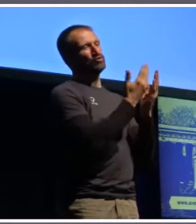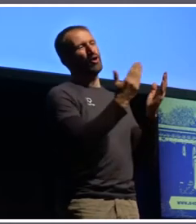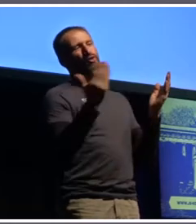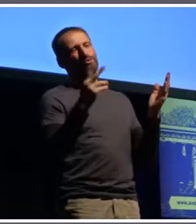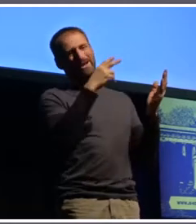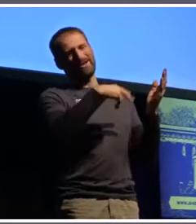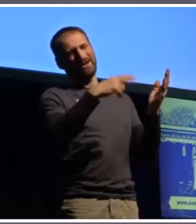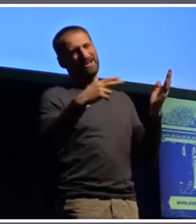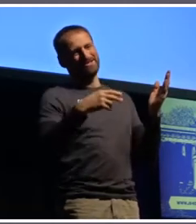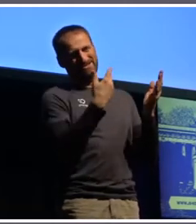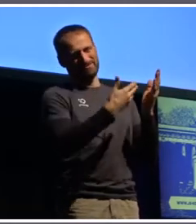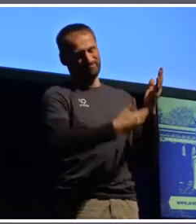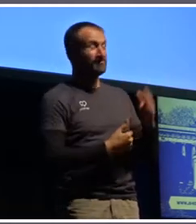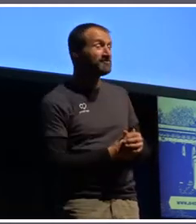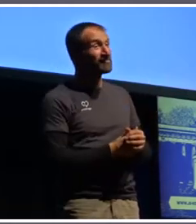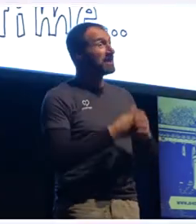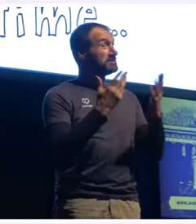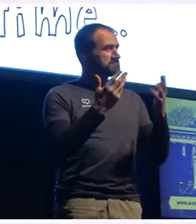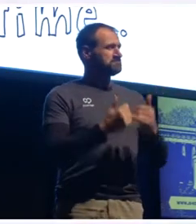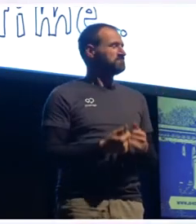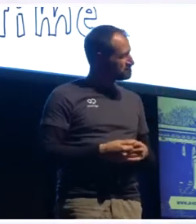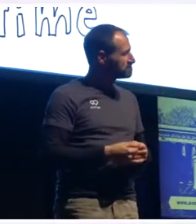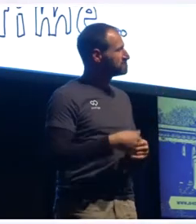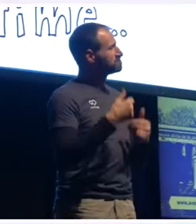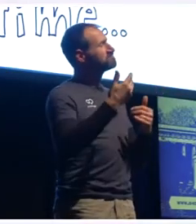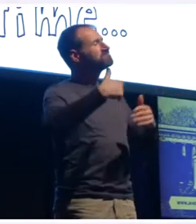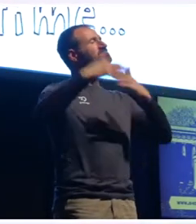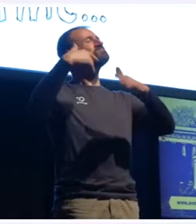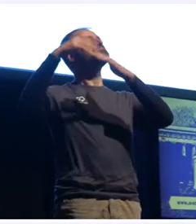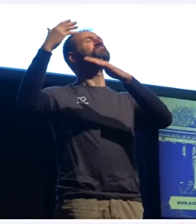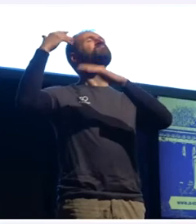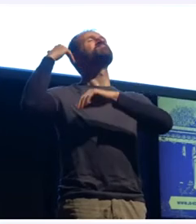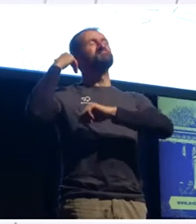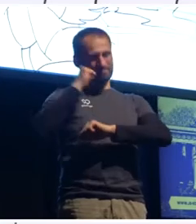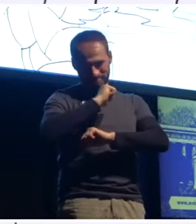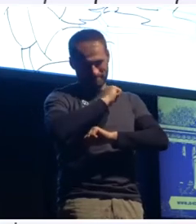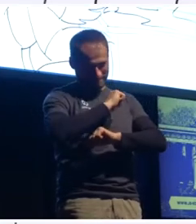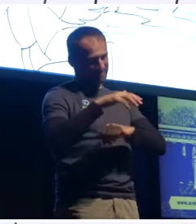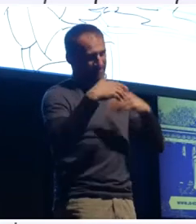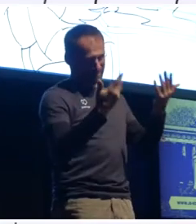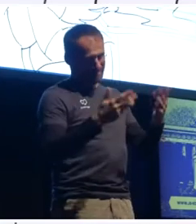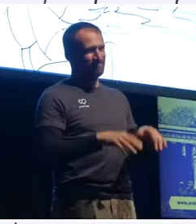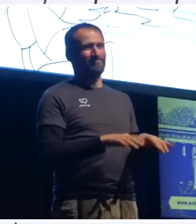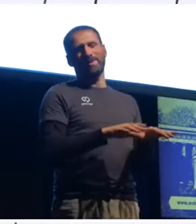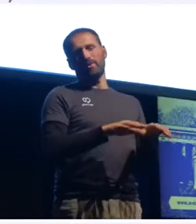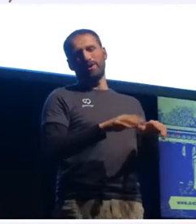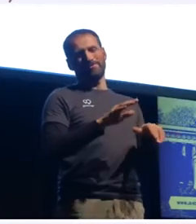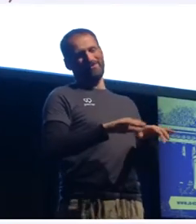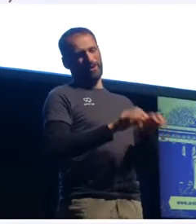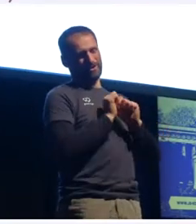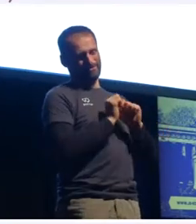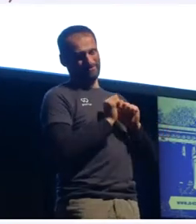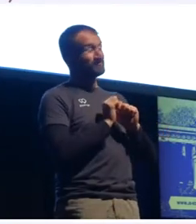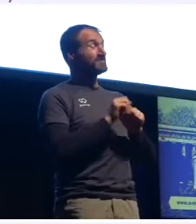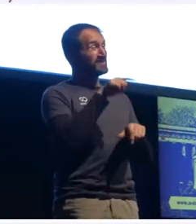So without further ado, let's get our setup out of the way. Once upon a time, there was a web developer.